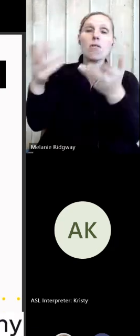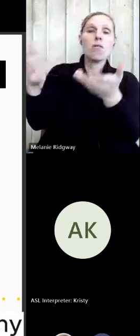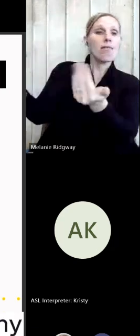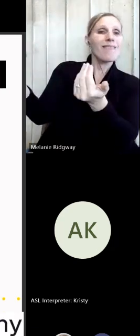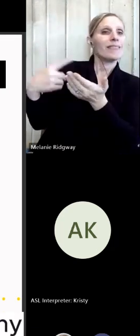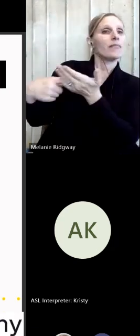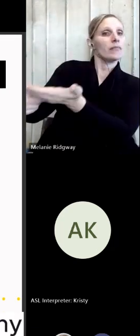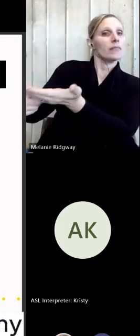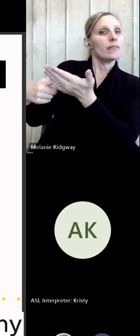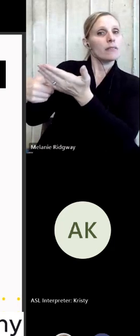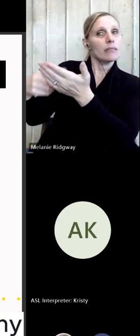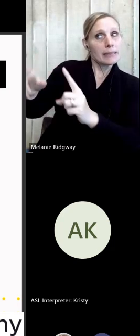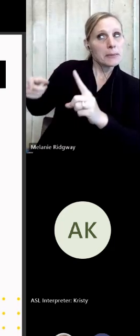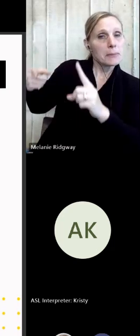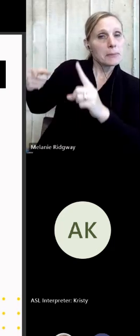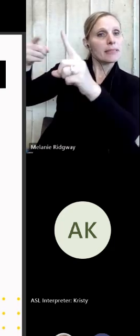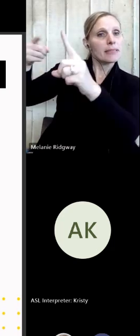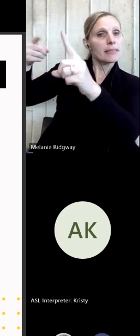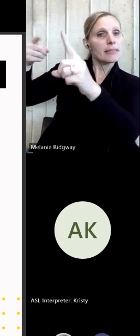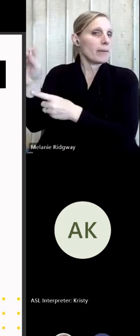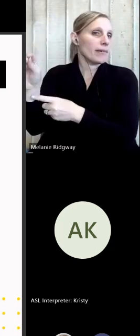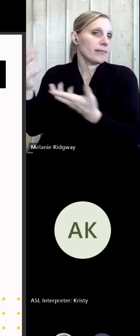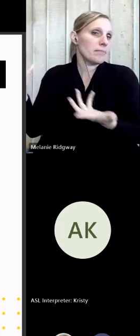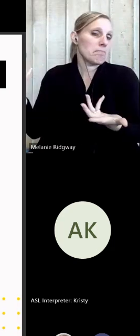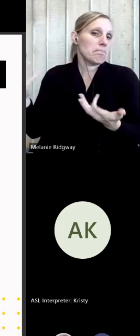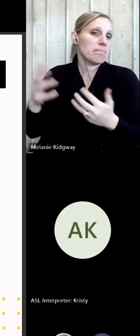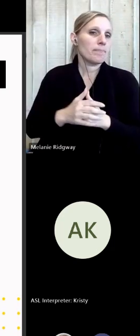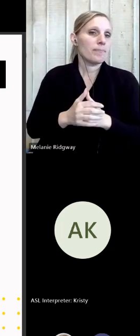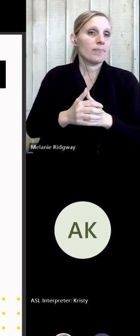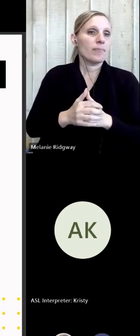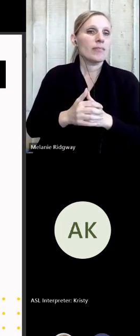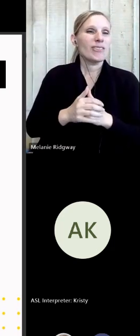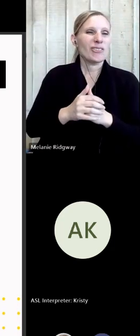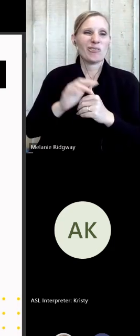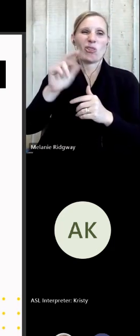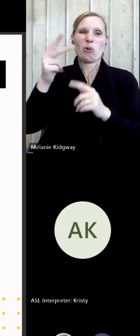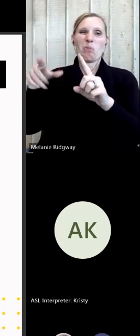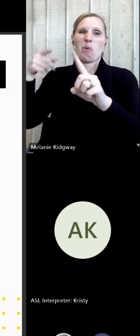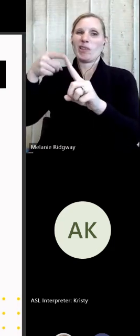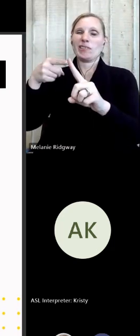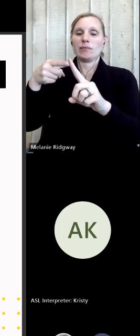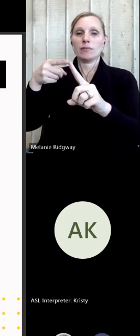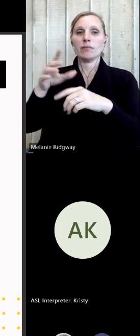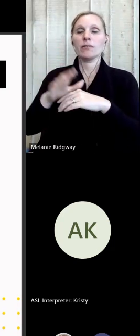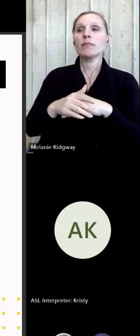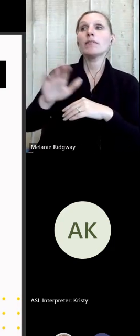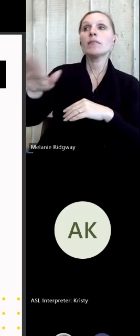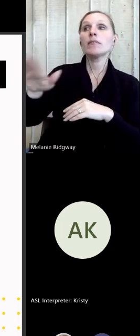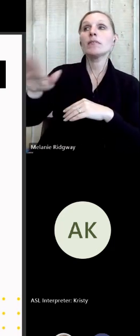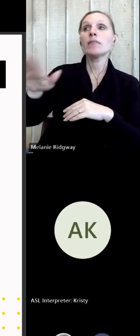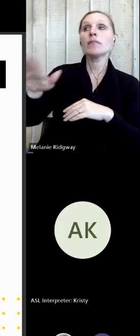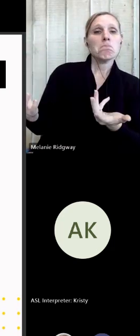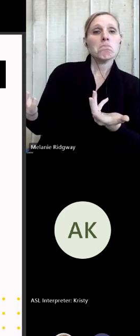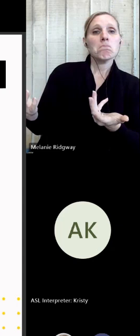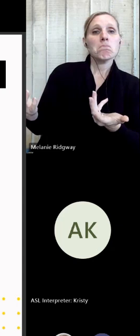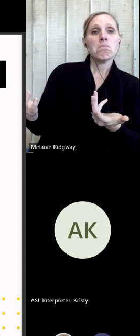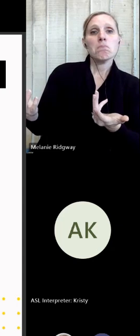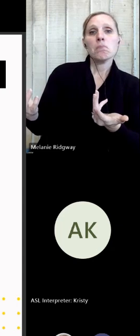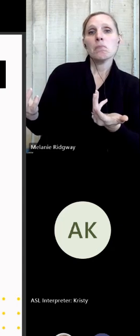a specific company? So bullet 3, what are the typical entry